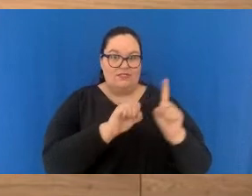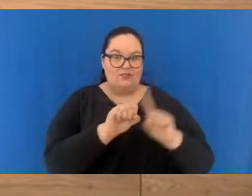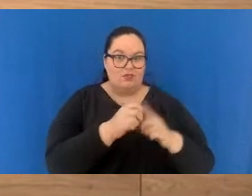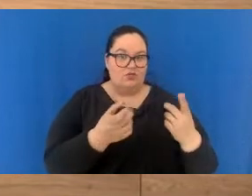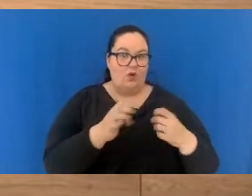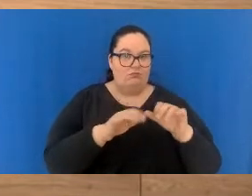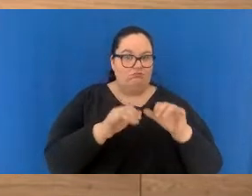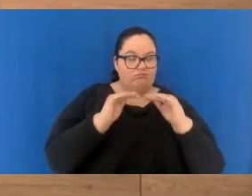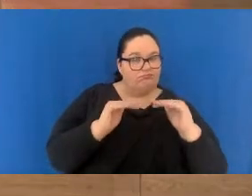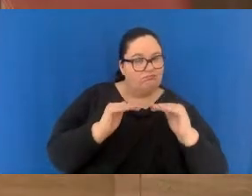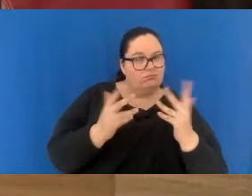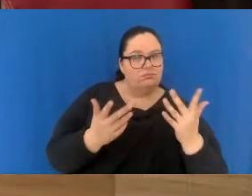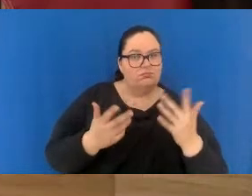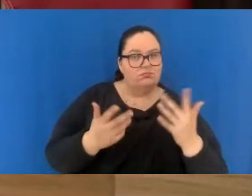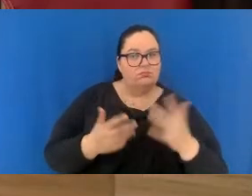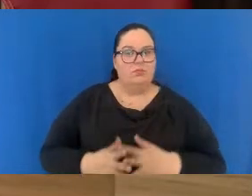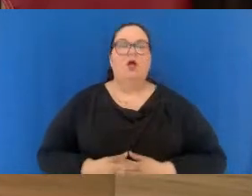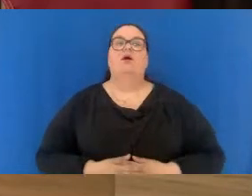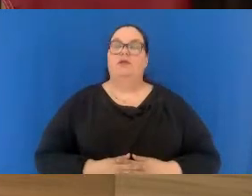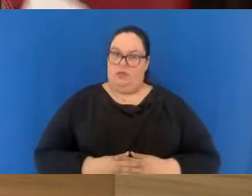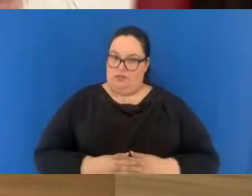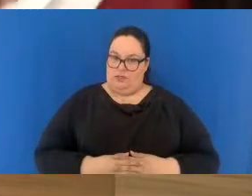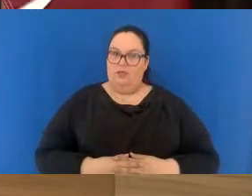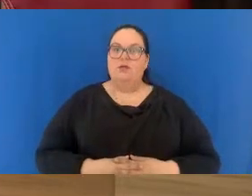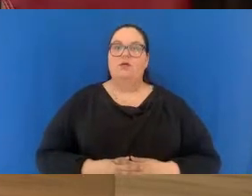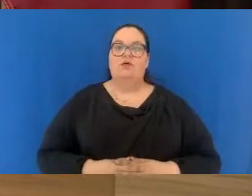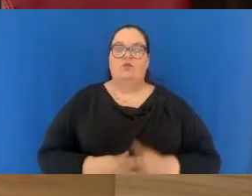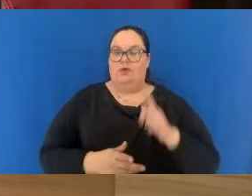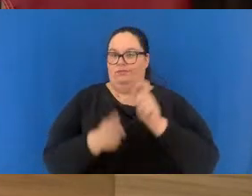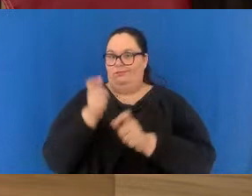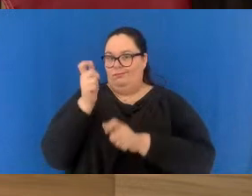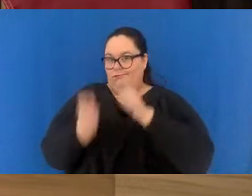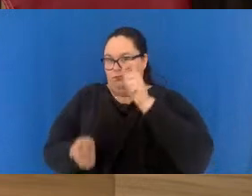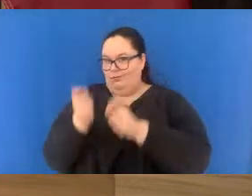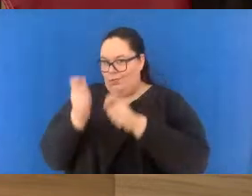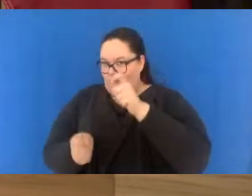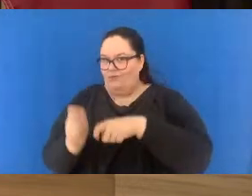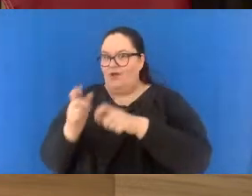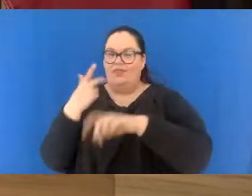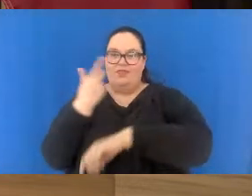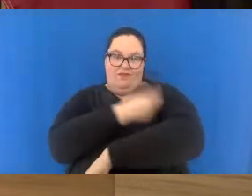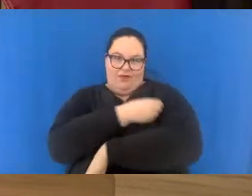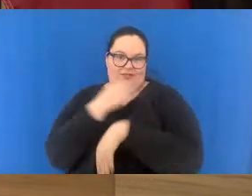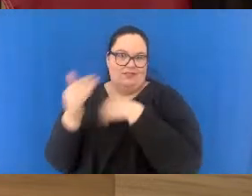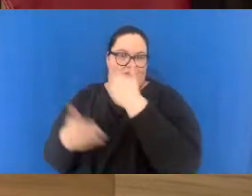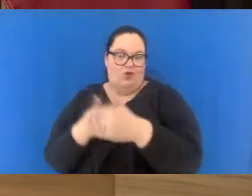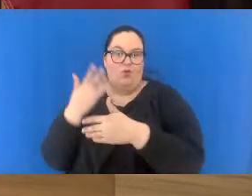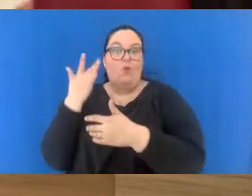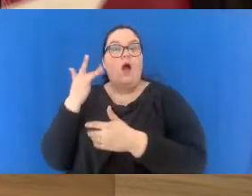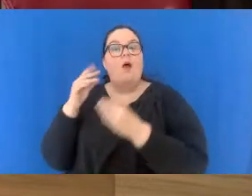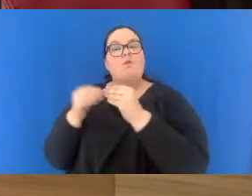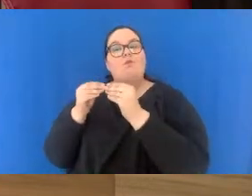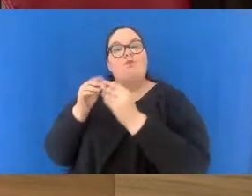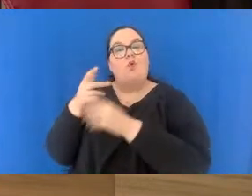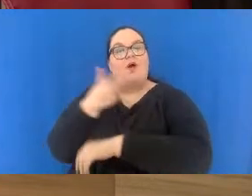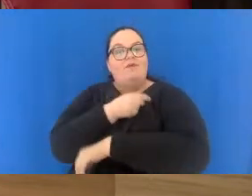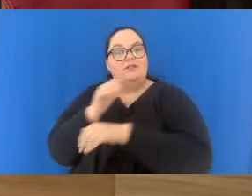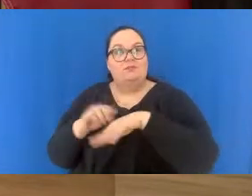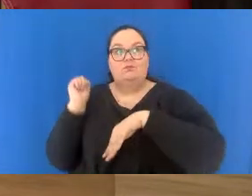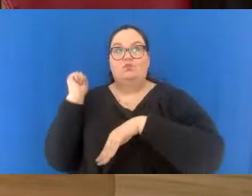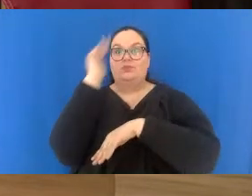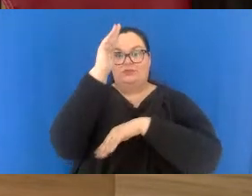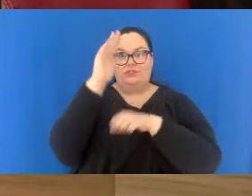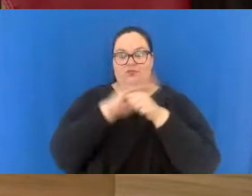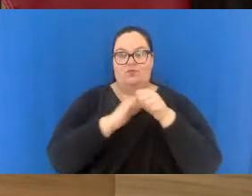we definitely have adjusted our vaccine rollout to send extra doses to that area. The last time we did a